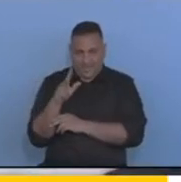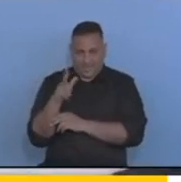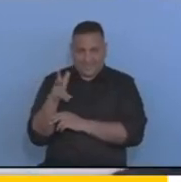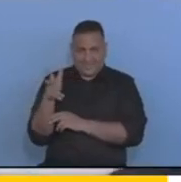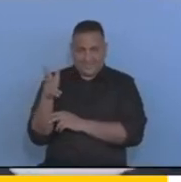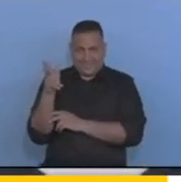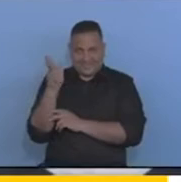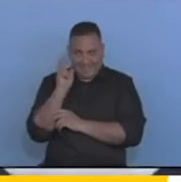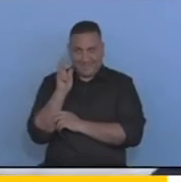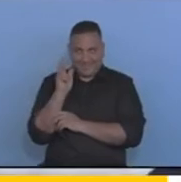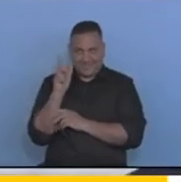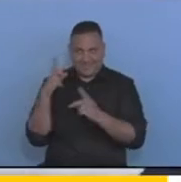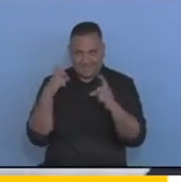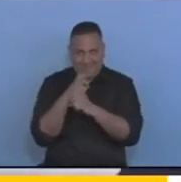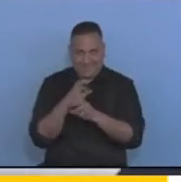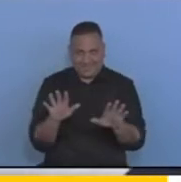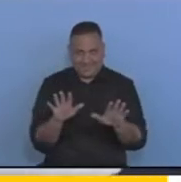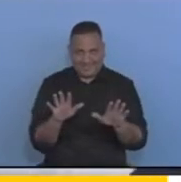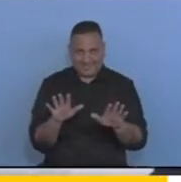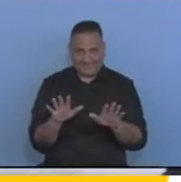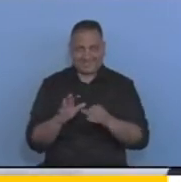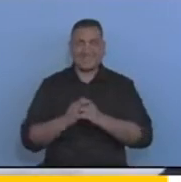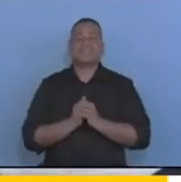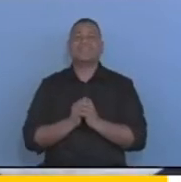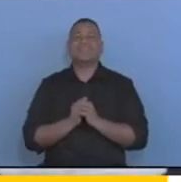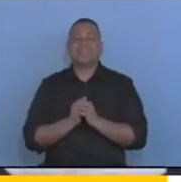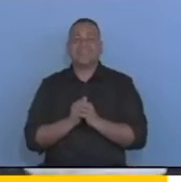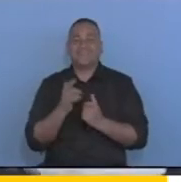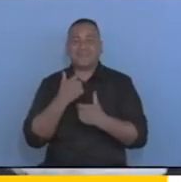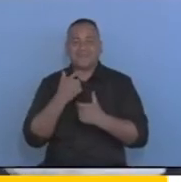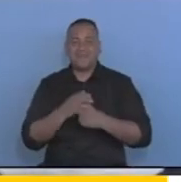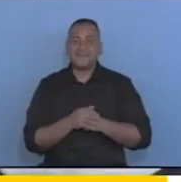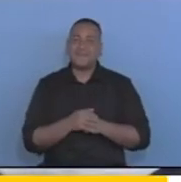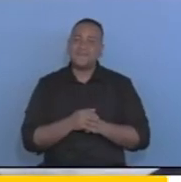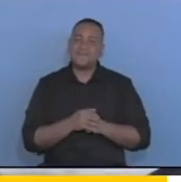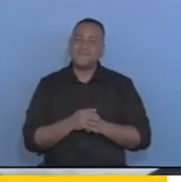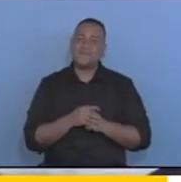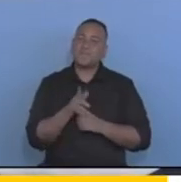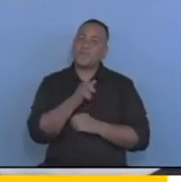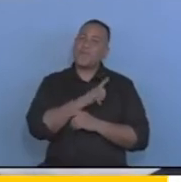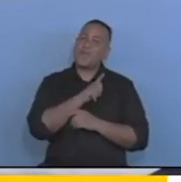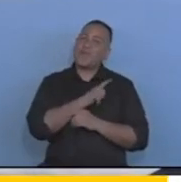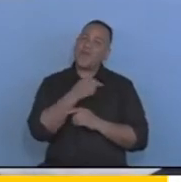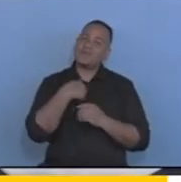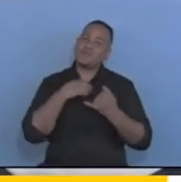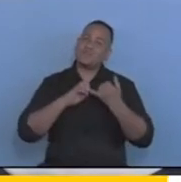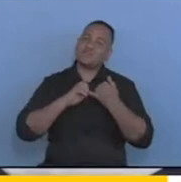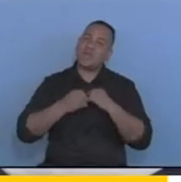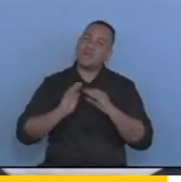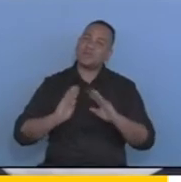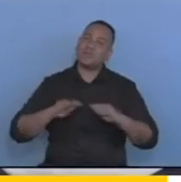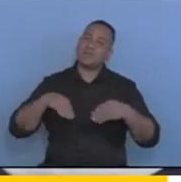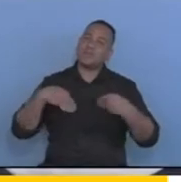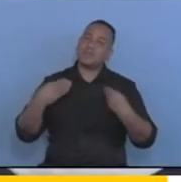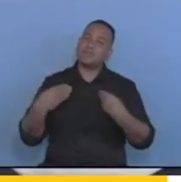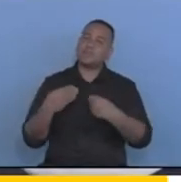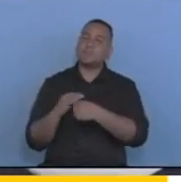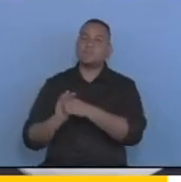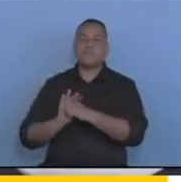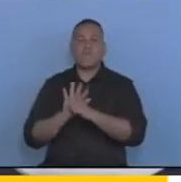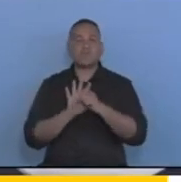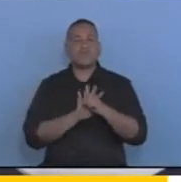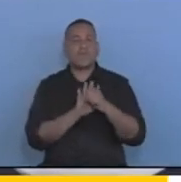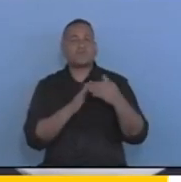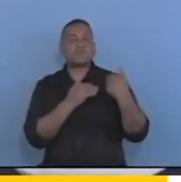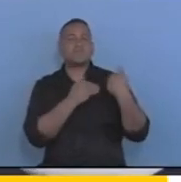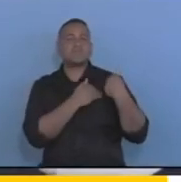it's not as complicated as that. No, it's not so complicated. Yeah. We tried to give them an overview of what the safety and the OSHEC is all about.